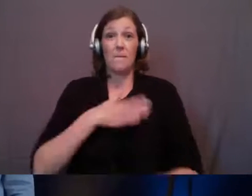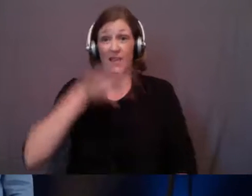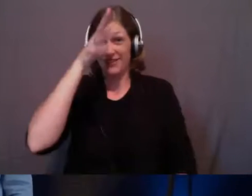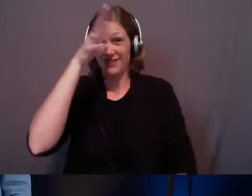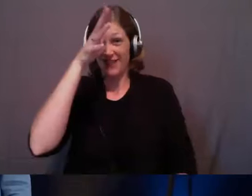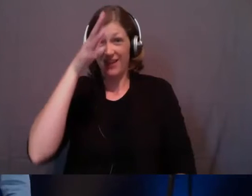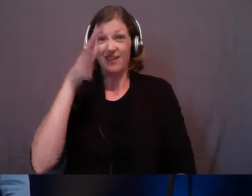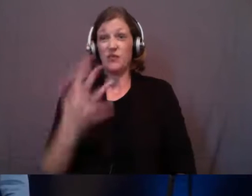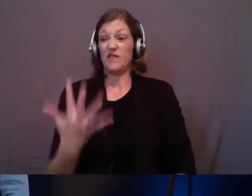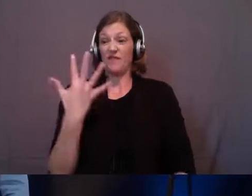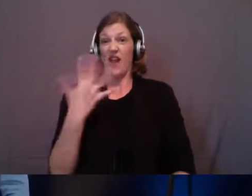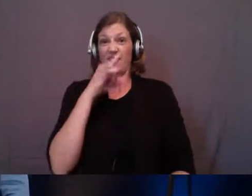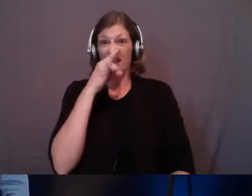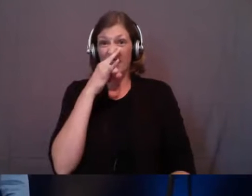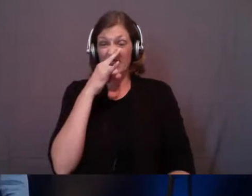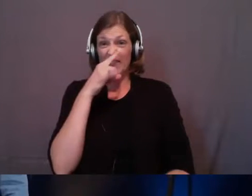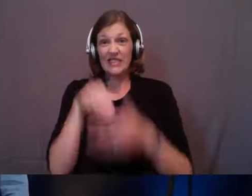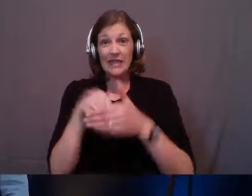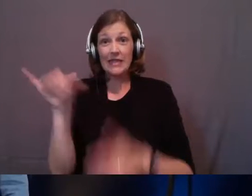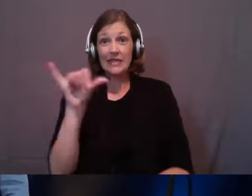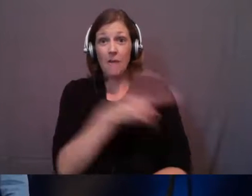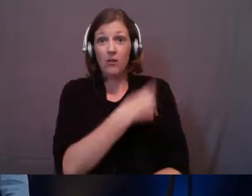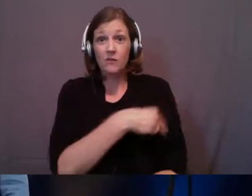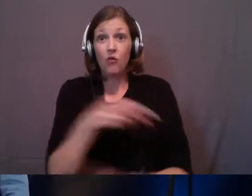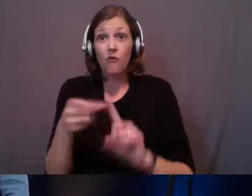kids being born in the hospital at the same time from the same dad.